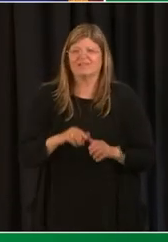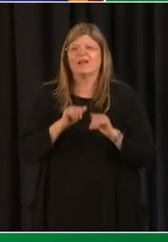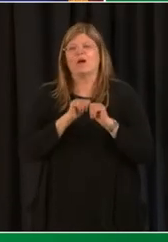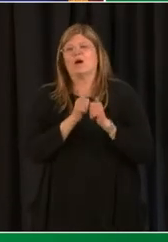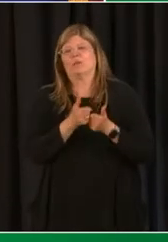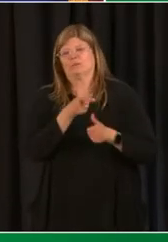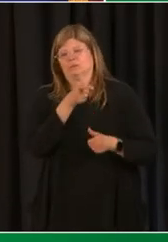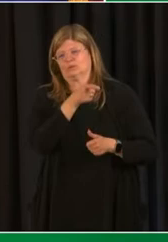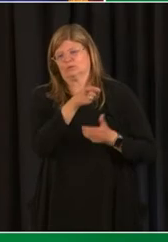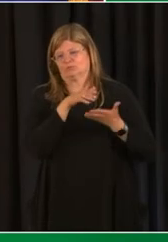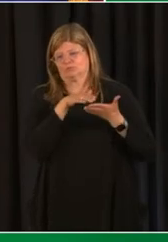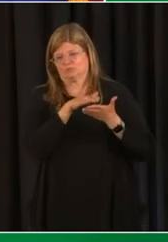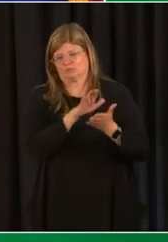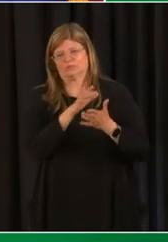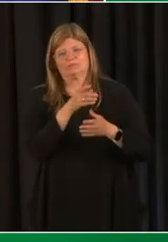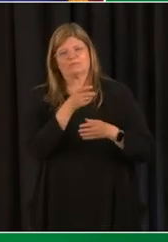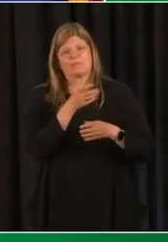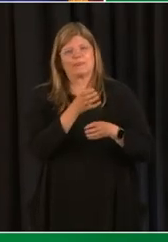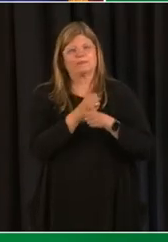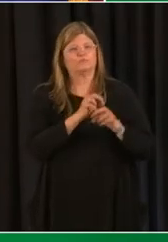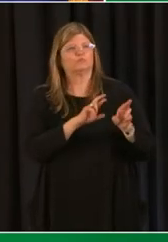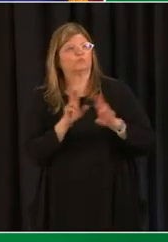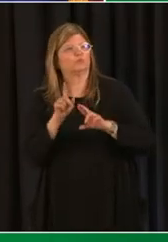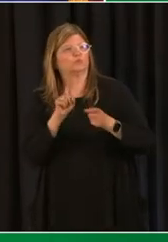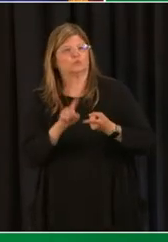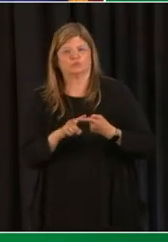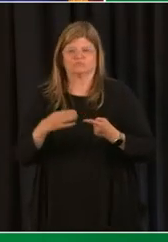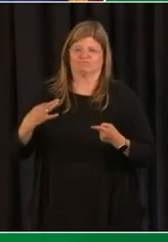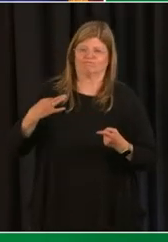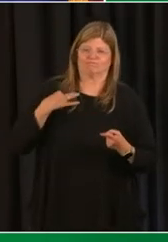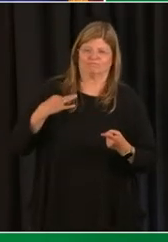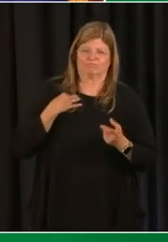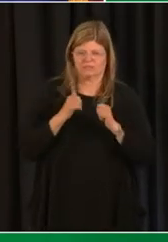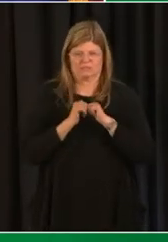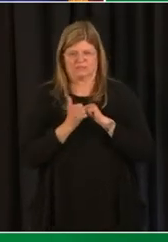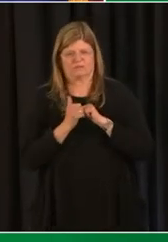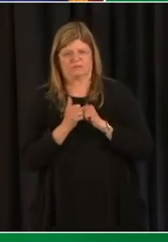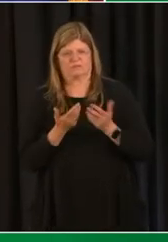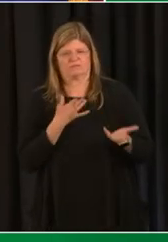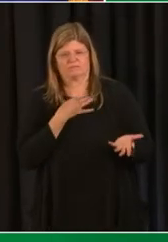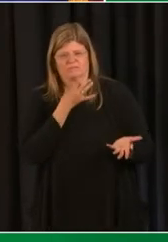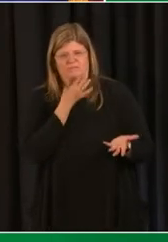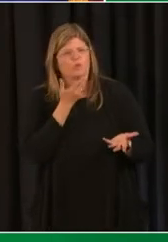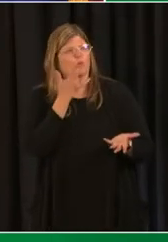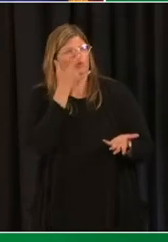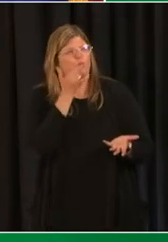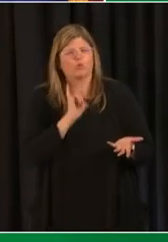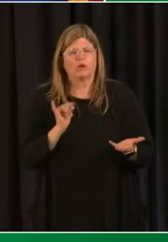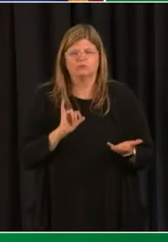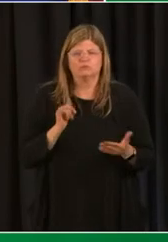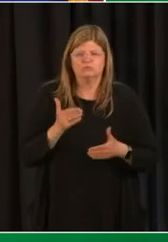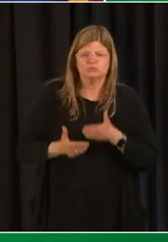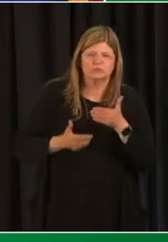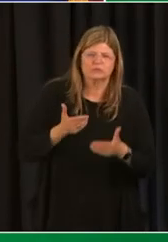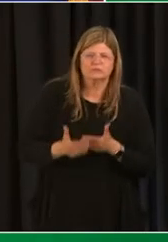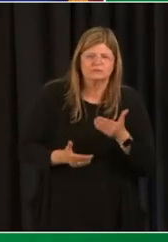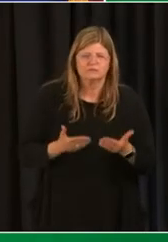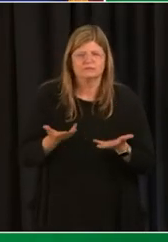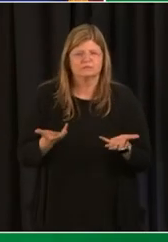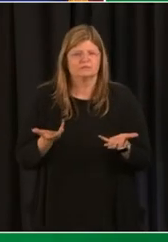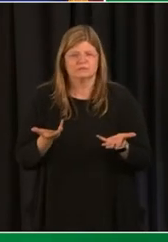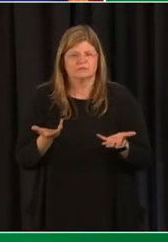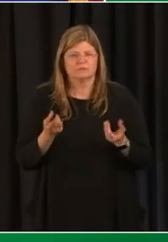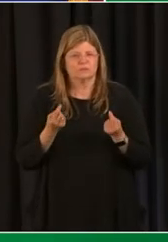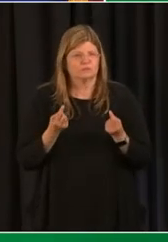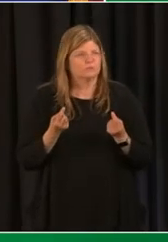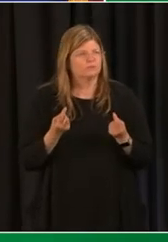how did you approach getting ready to apply for the assistance, and what was it like in terms of what you needed to provide in